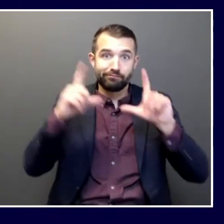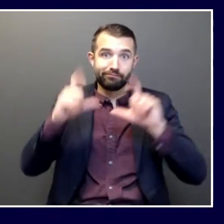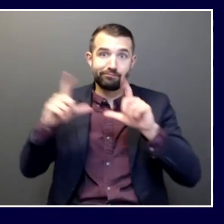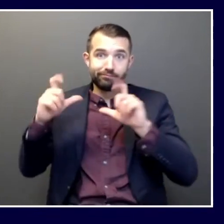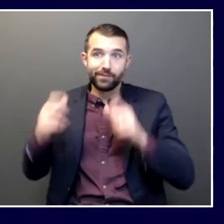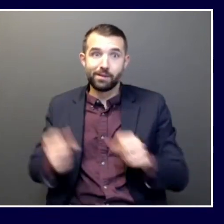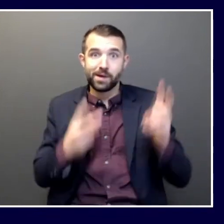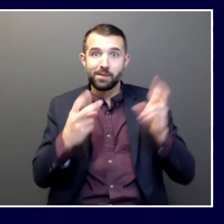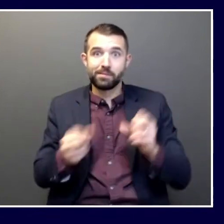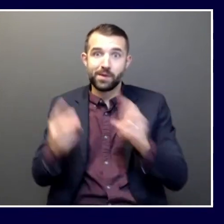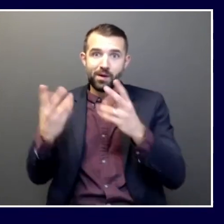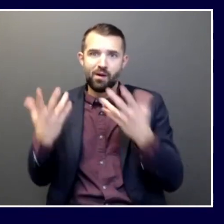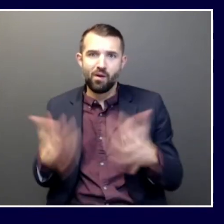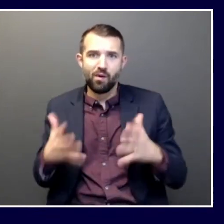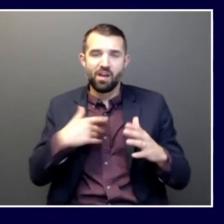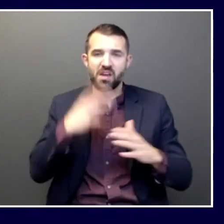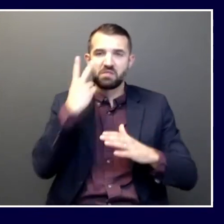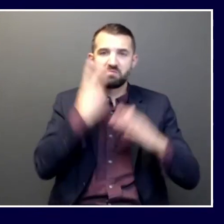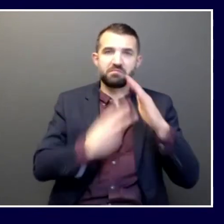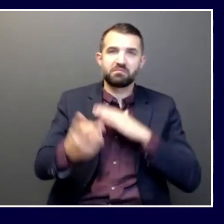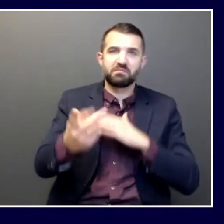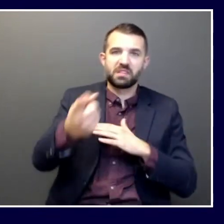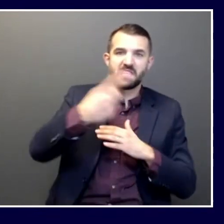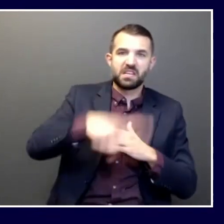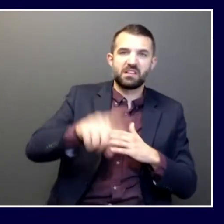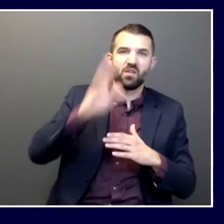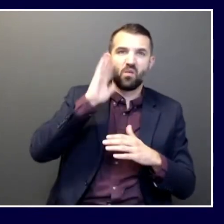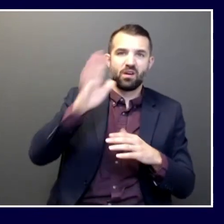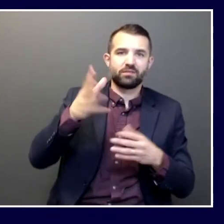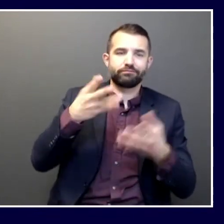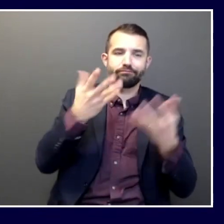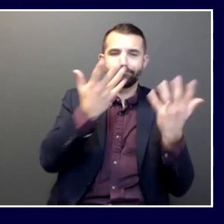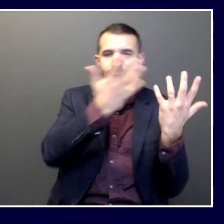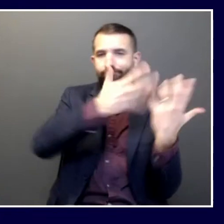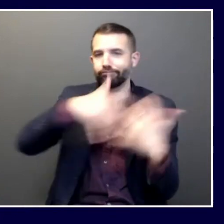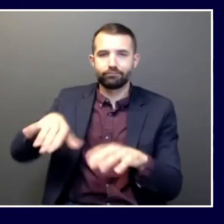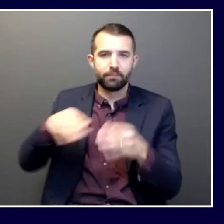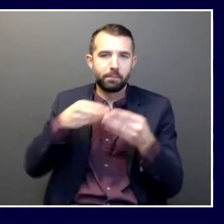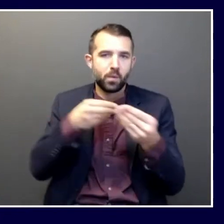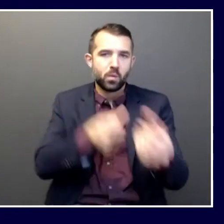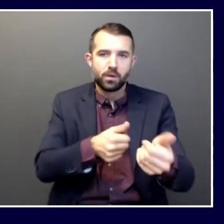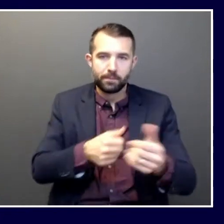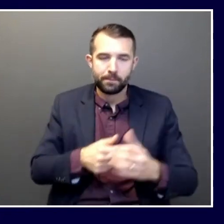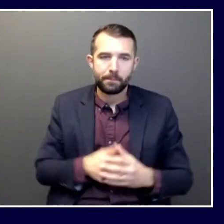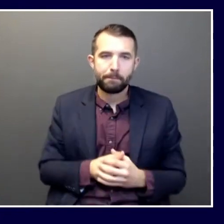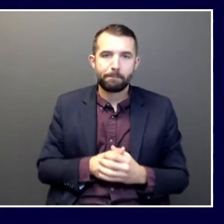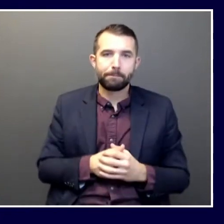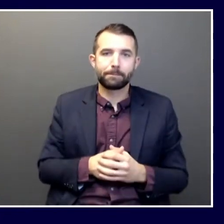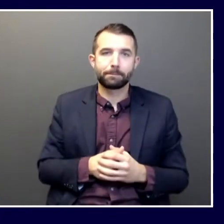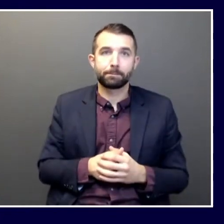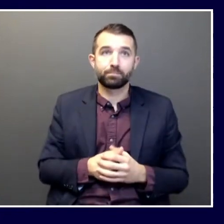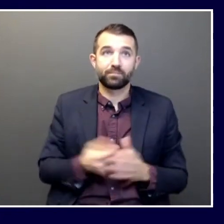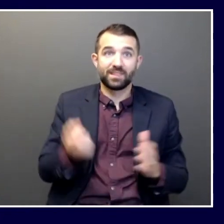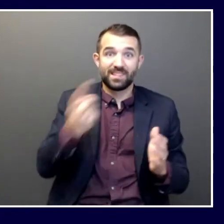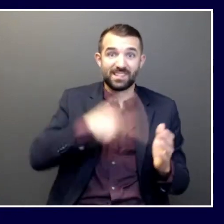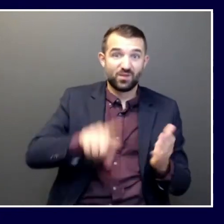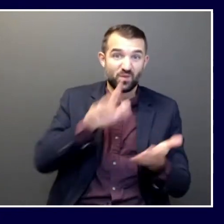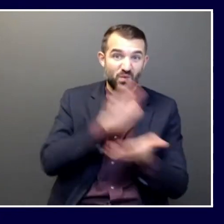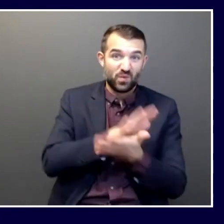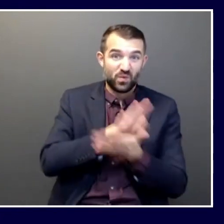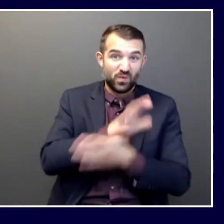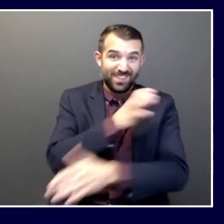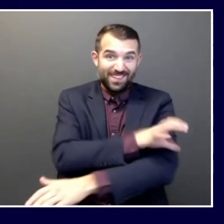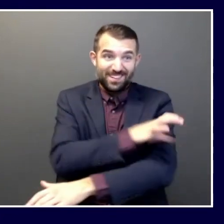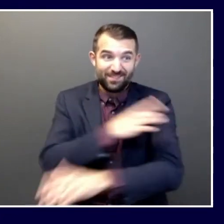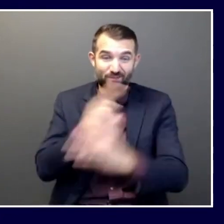that by next week, the machinery will fully be spun up. For example, that's when the school-based clinics will start. And they're there too.